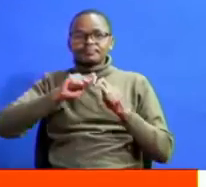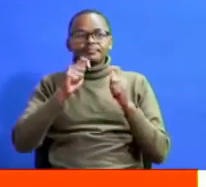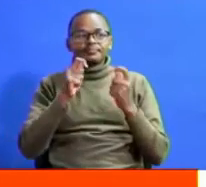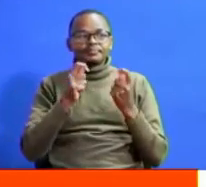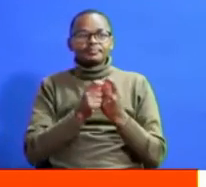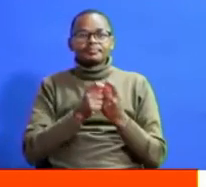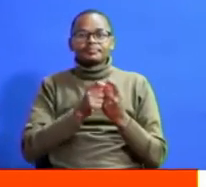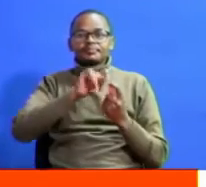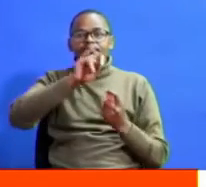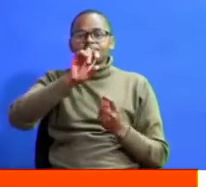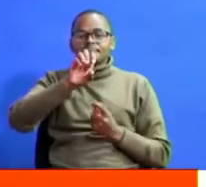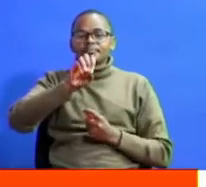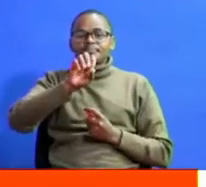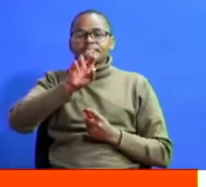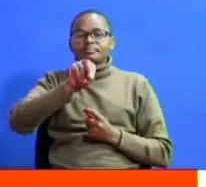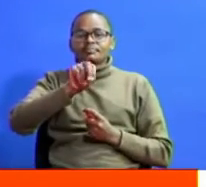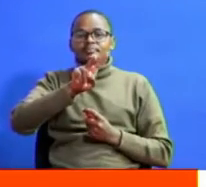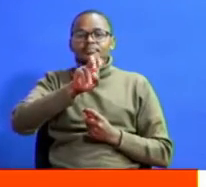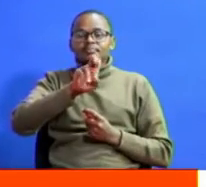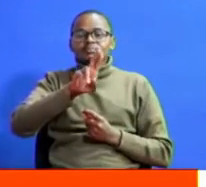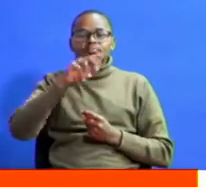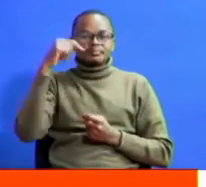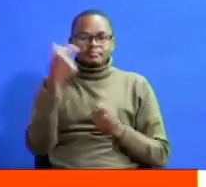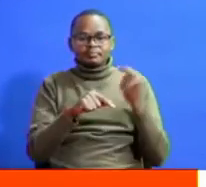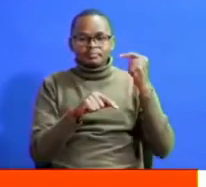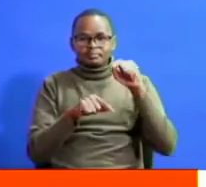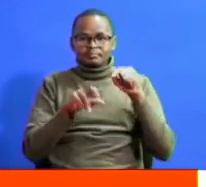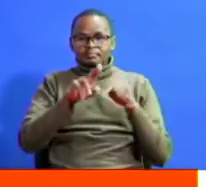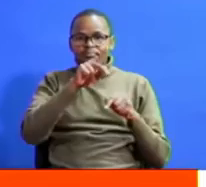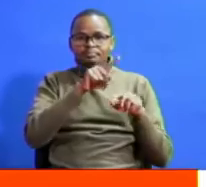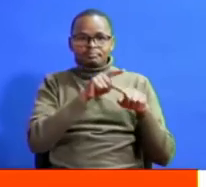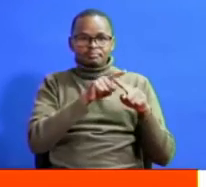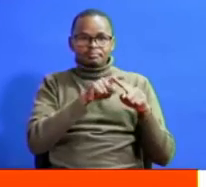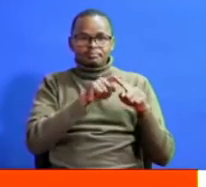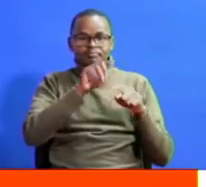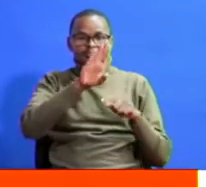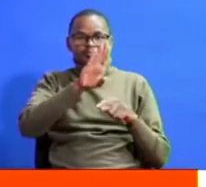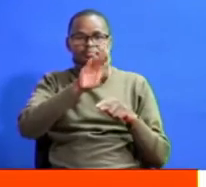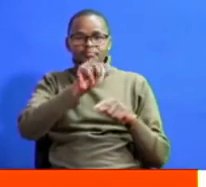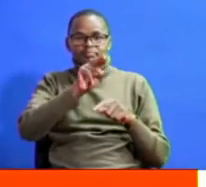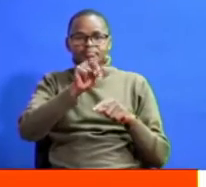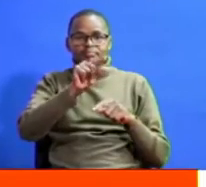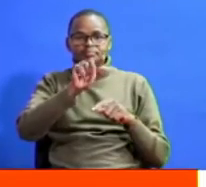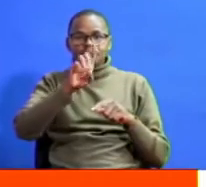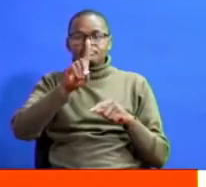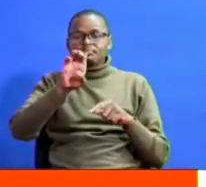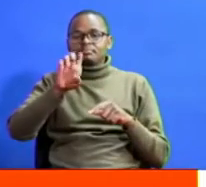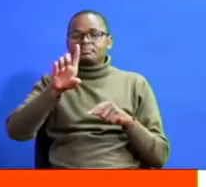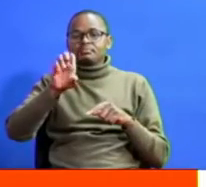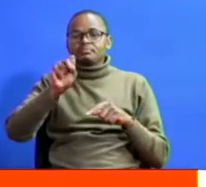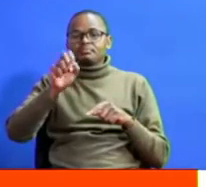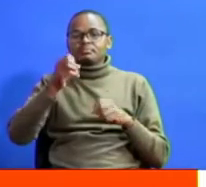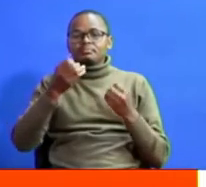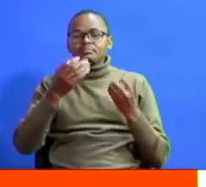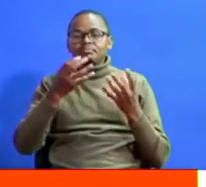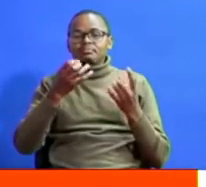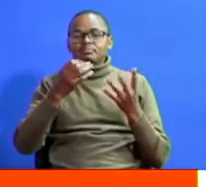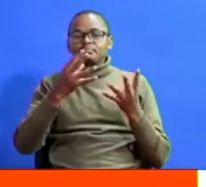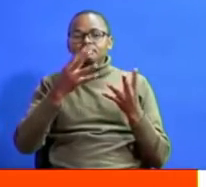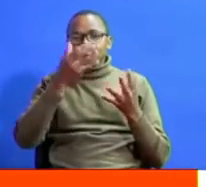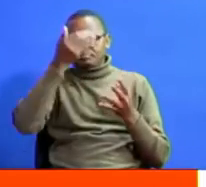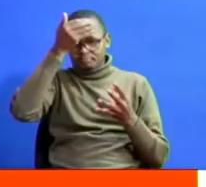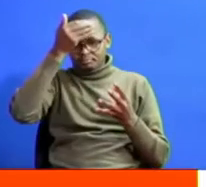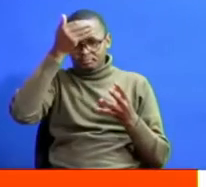Jomvu was also attacked and beaten up on their way to Bangladesh village, leaving a number of them nursing serious